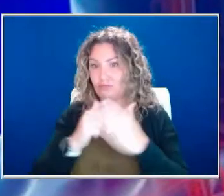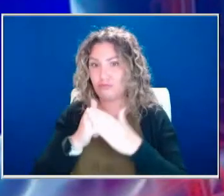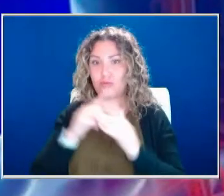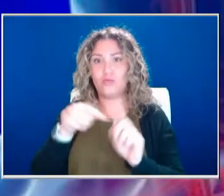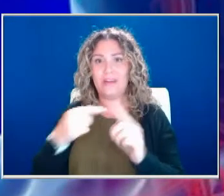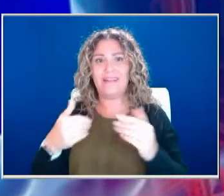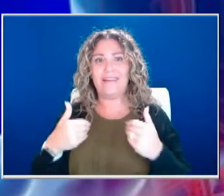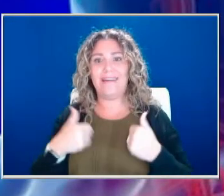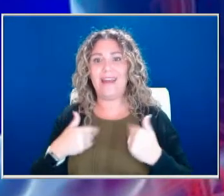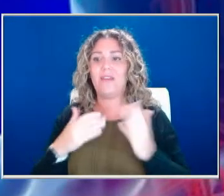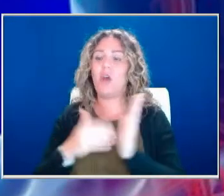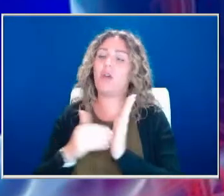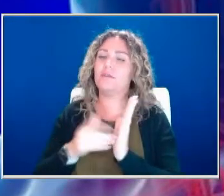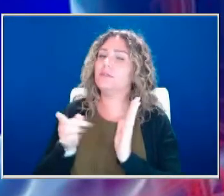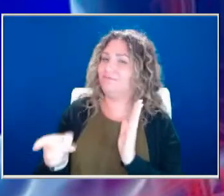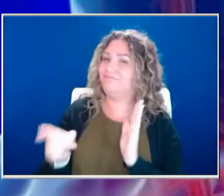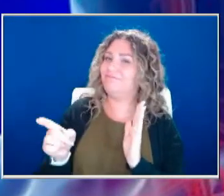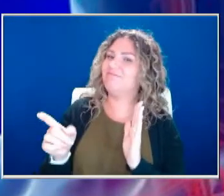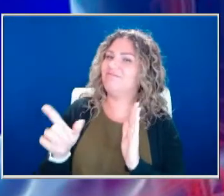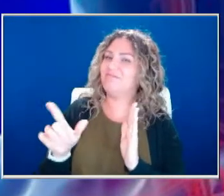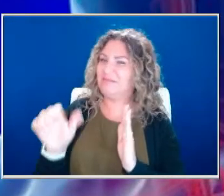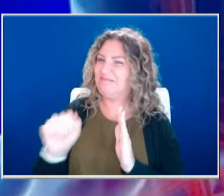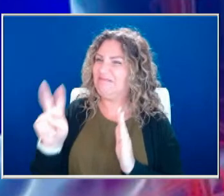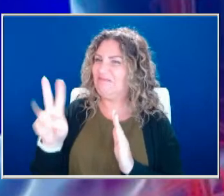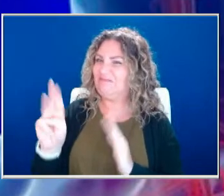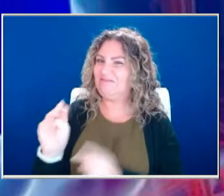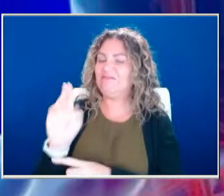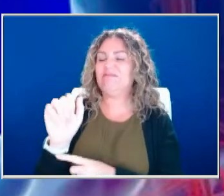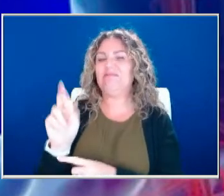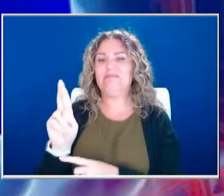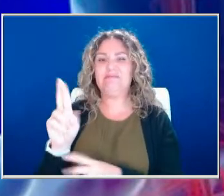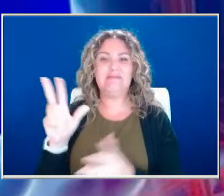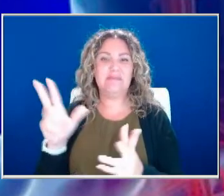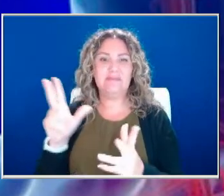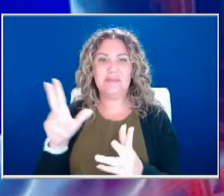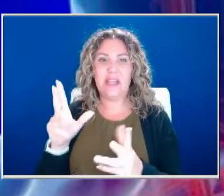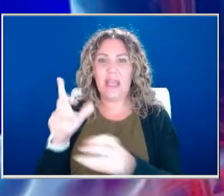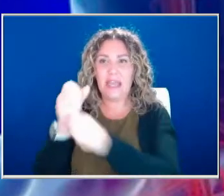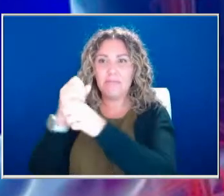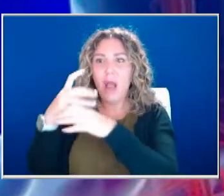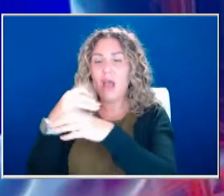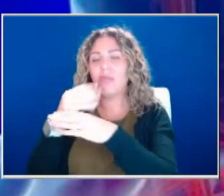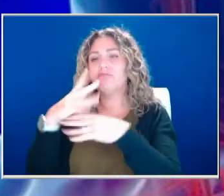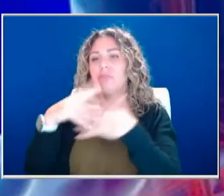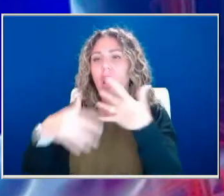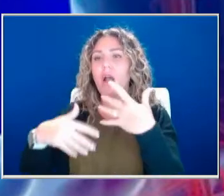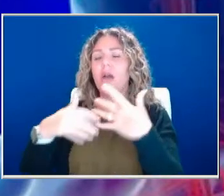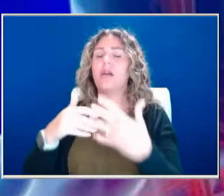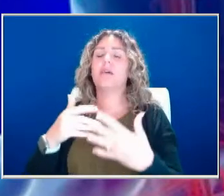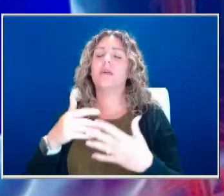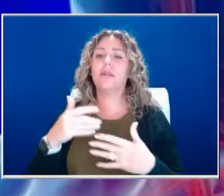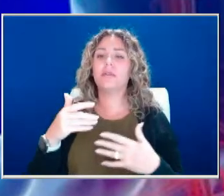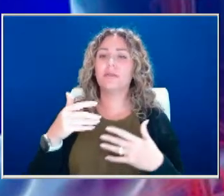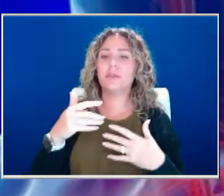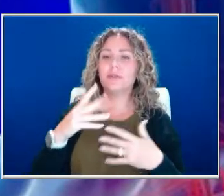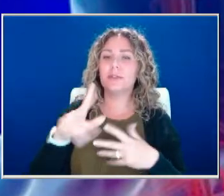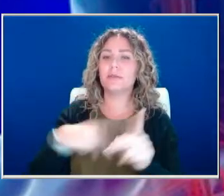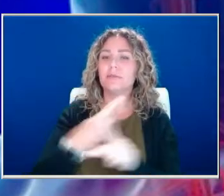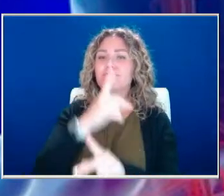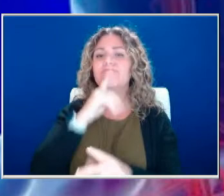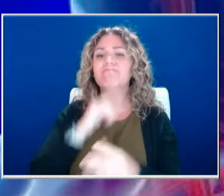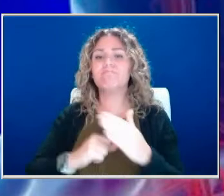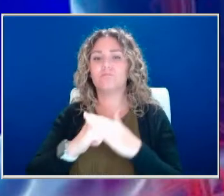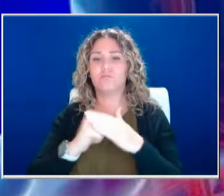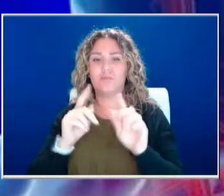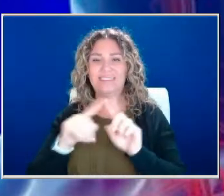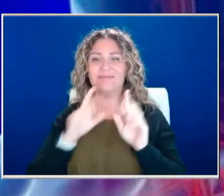like this, a congenital malformation, an aneurysm, something like that. The types of strokes in different age groups